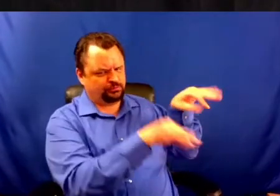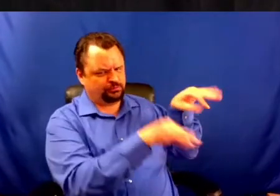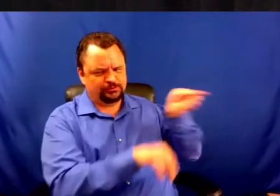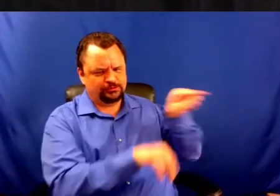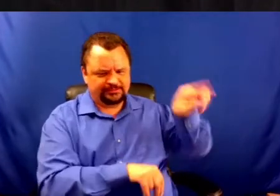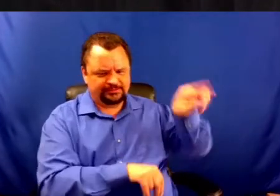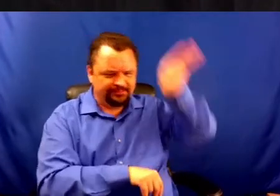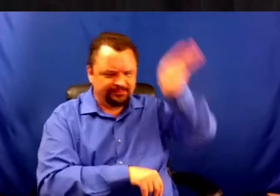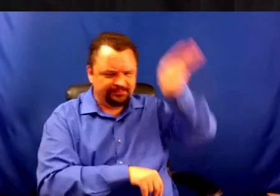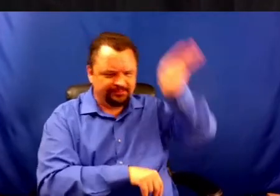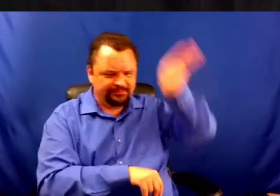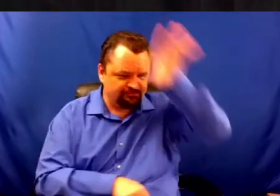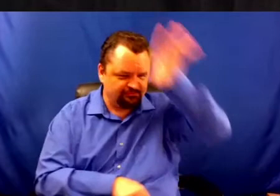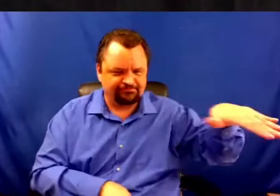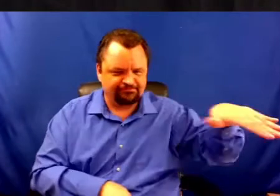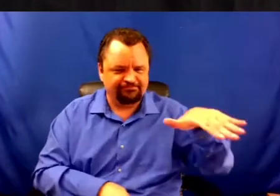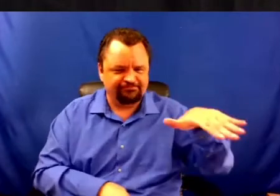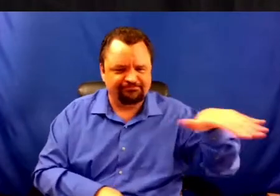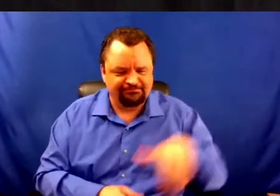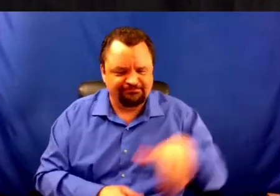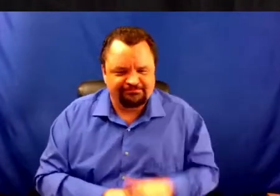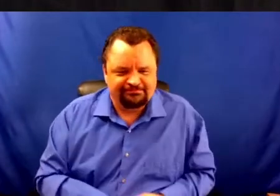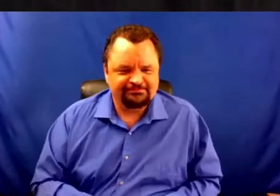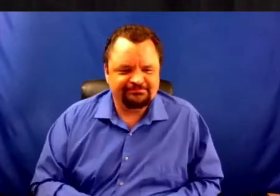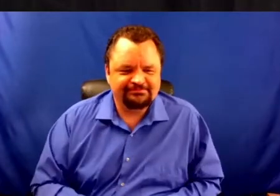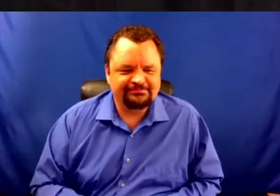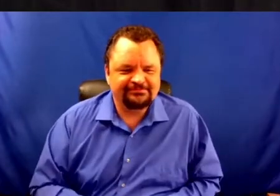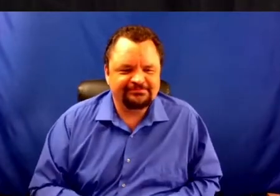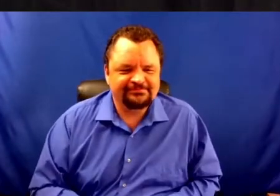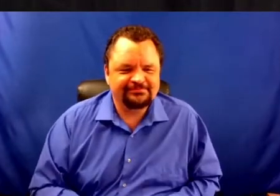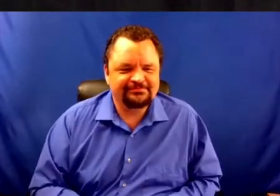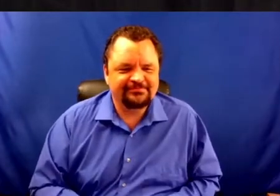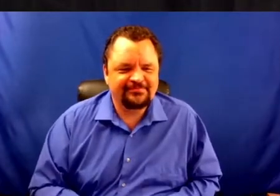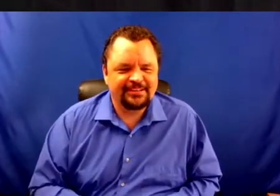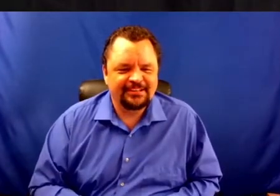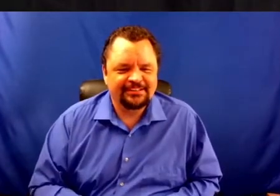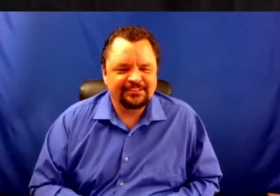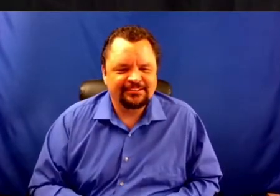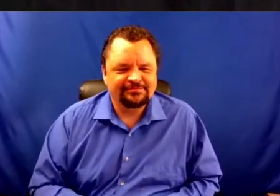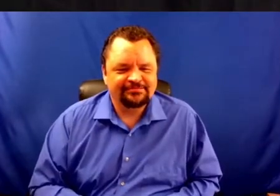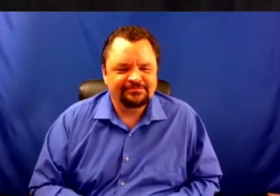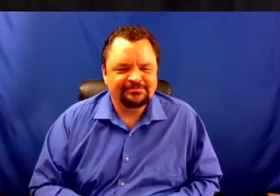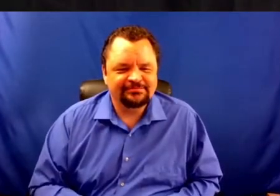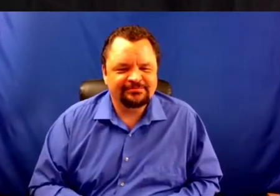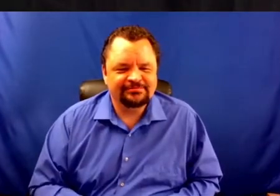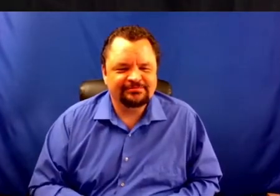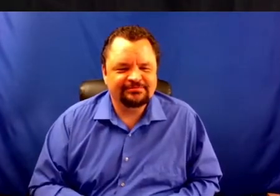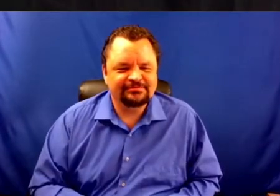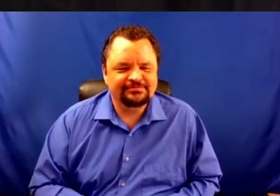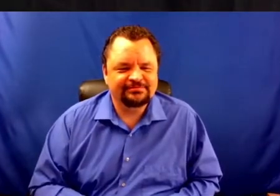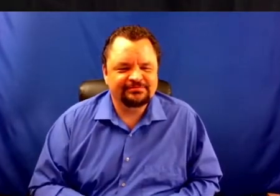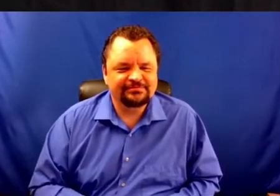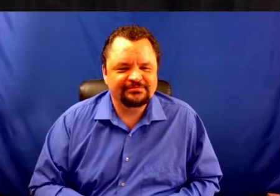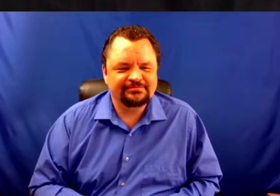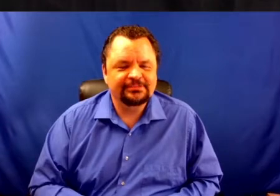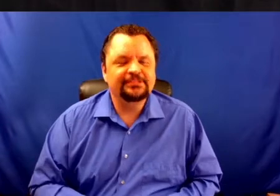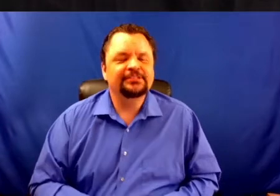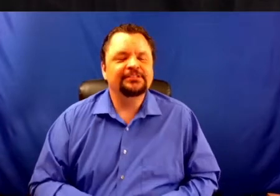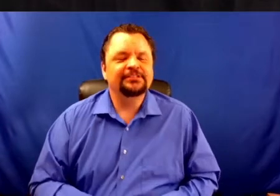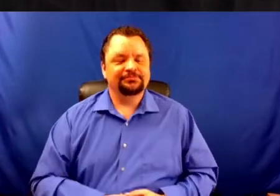On opioid, no, on the comments, I wanted to comment on the opioid settlement. Oh, So is it okay okay. to go back? Well, let's go back.